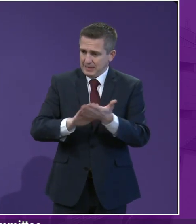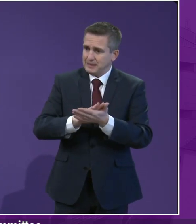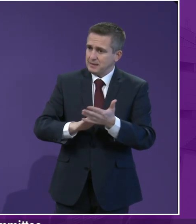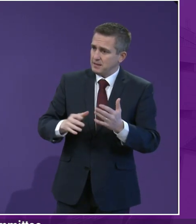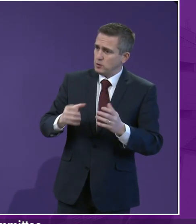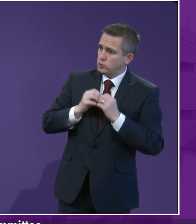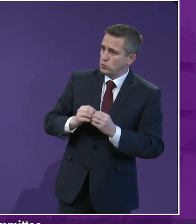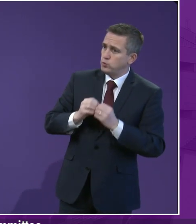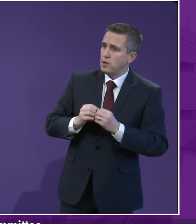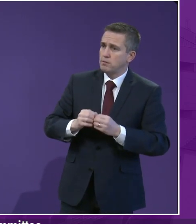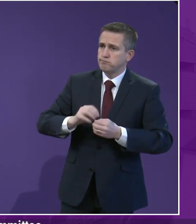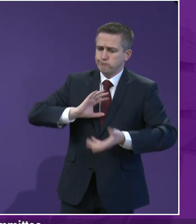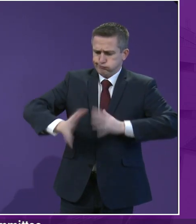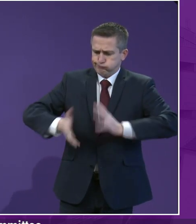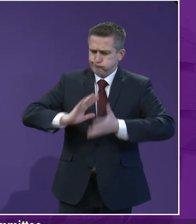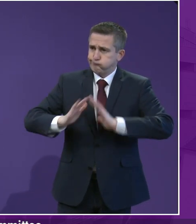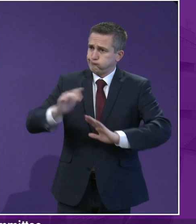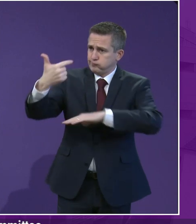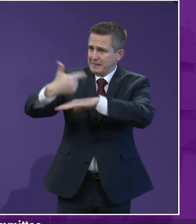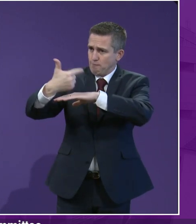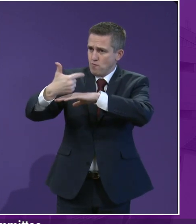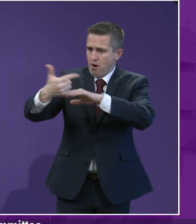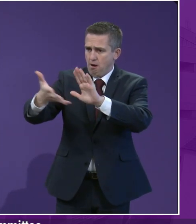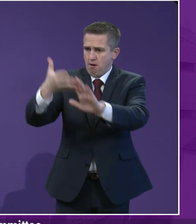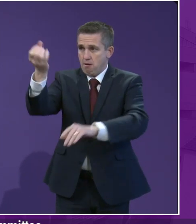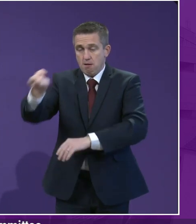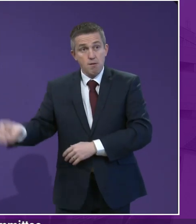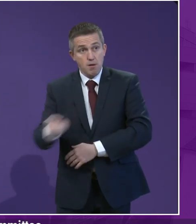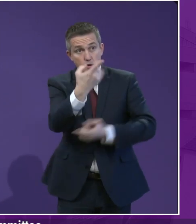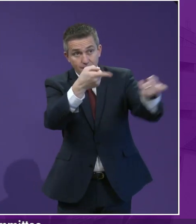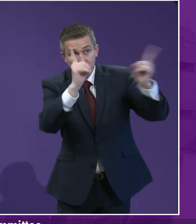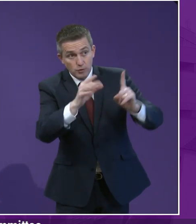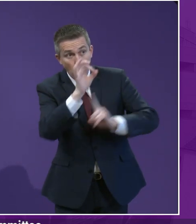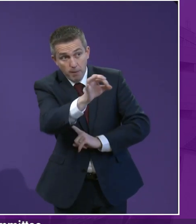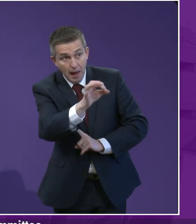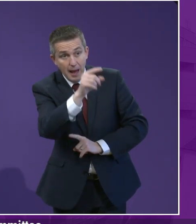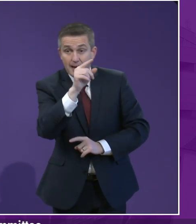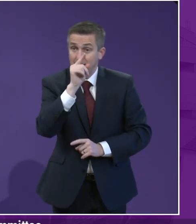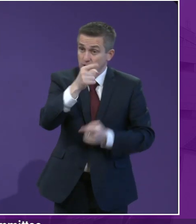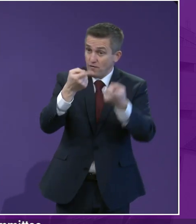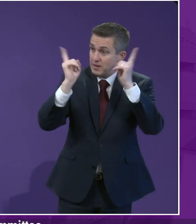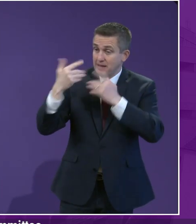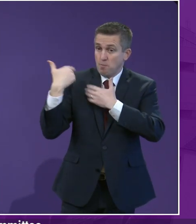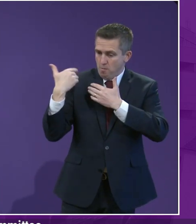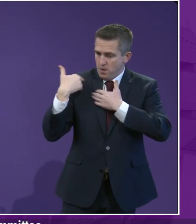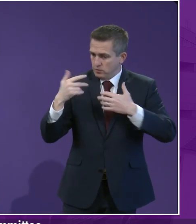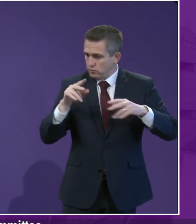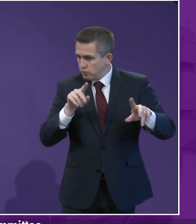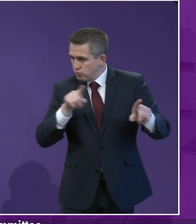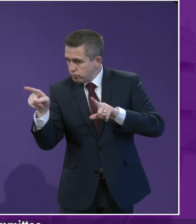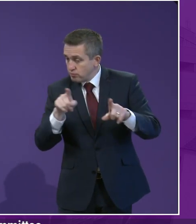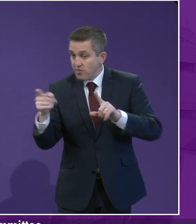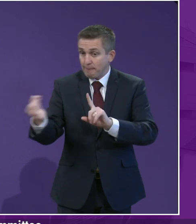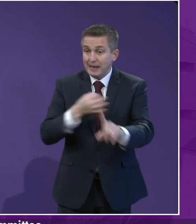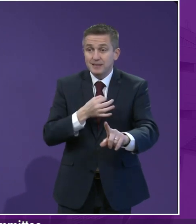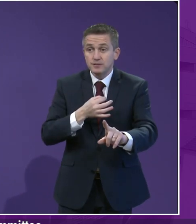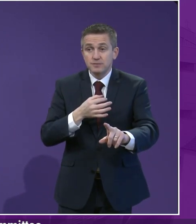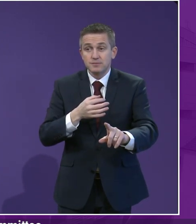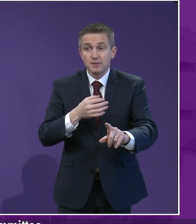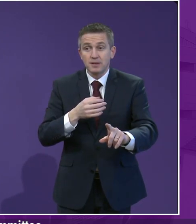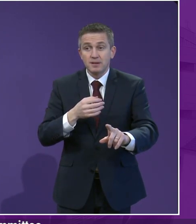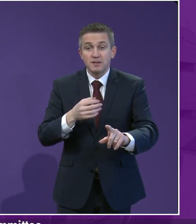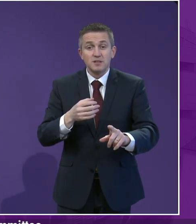apply to university in BSL? That would seem to me to be a nice way of promoting the use of BSL, but it